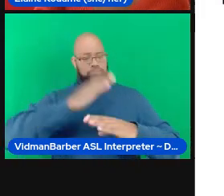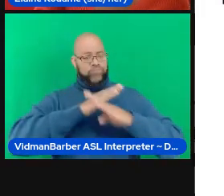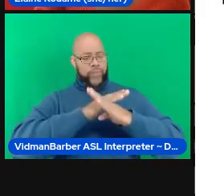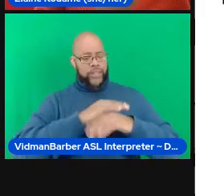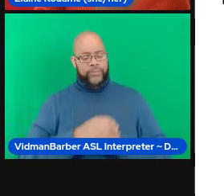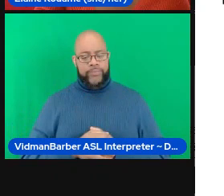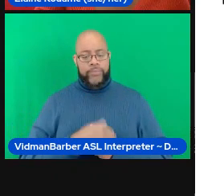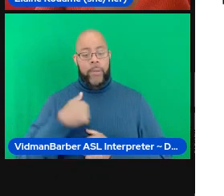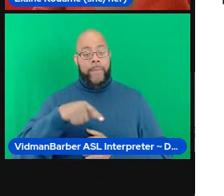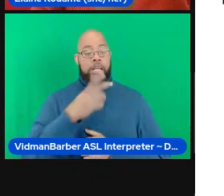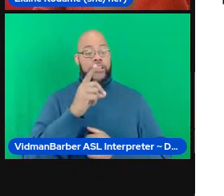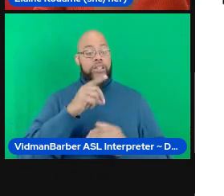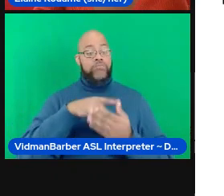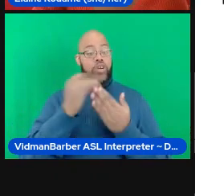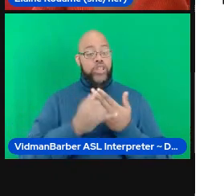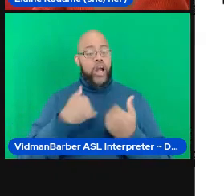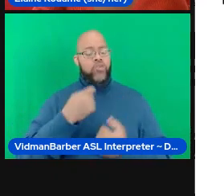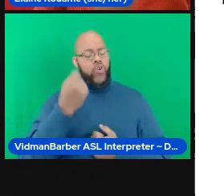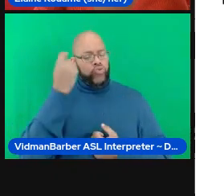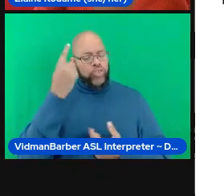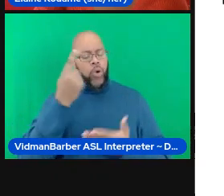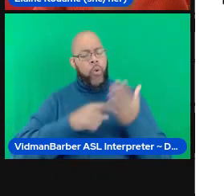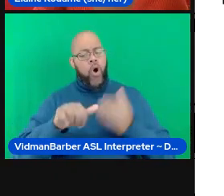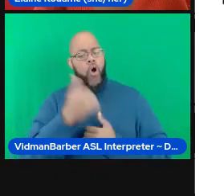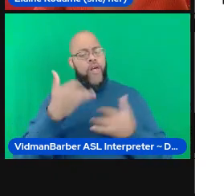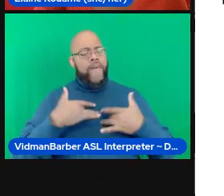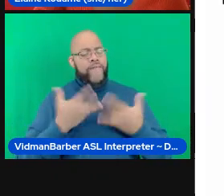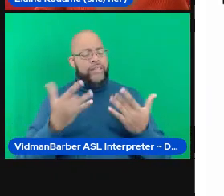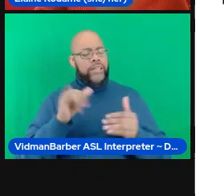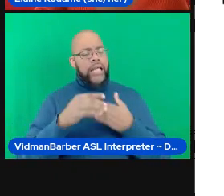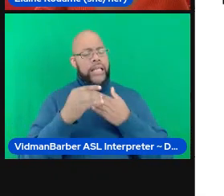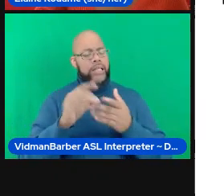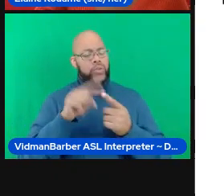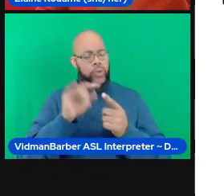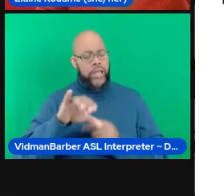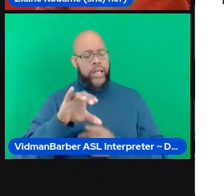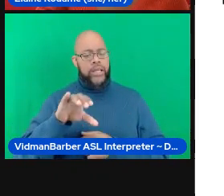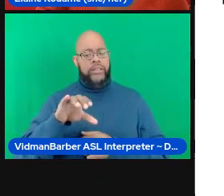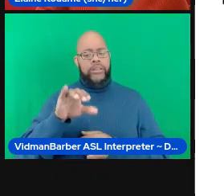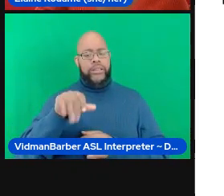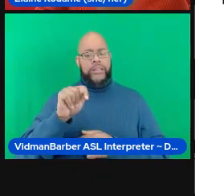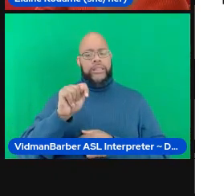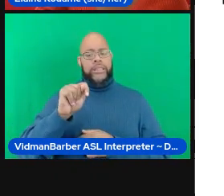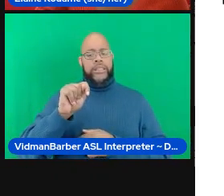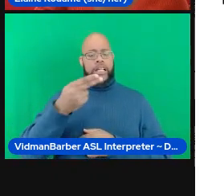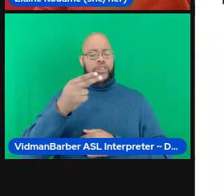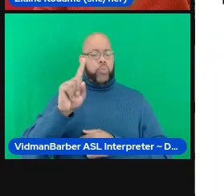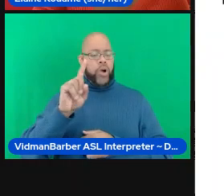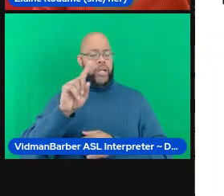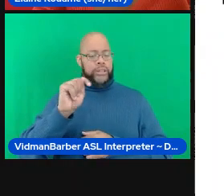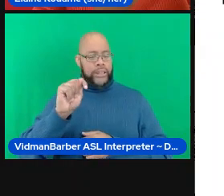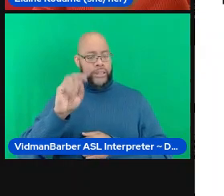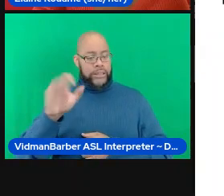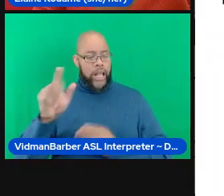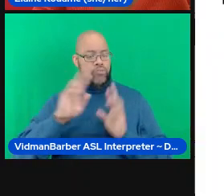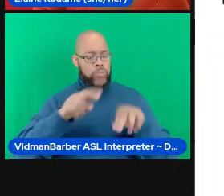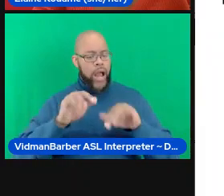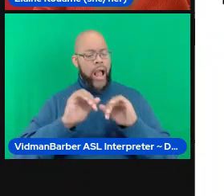my PhD project, I was interested in understanding what are the events that lead to this Th1 T cell response. So how